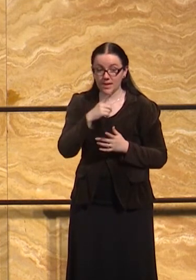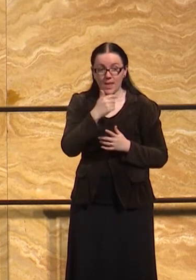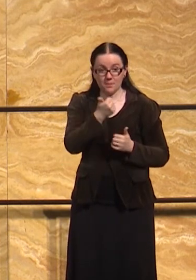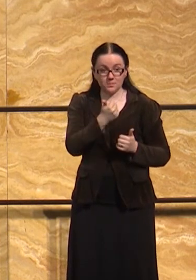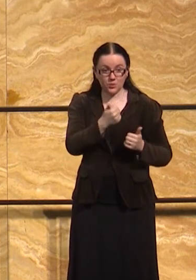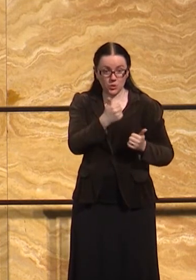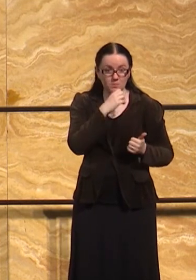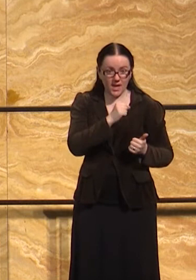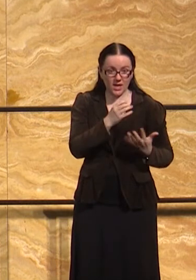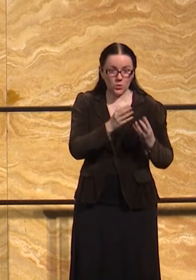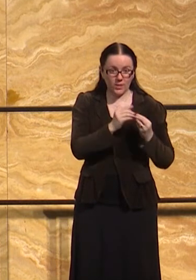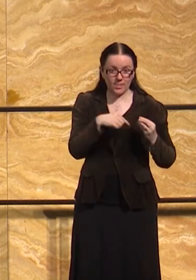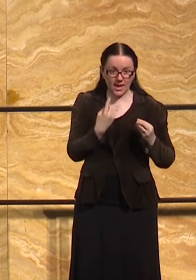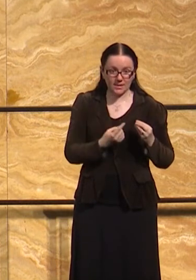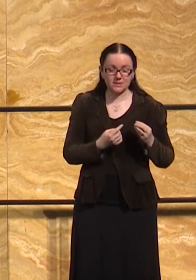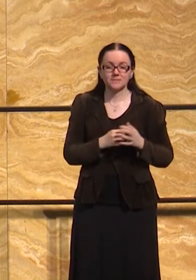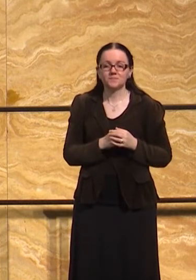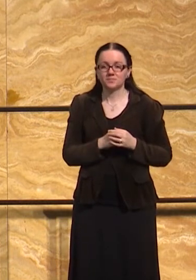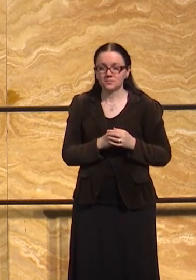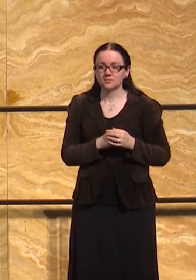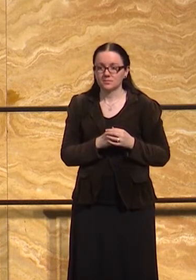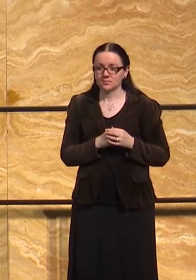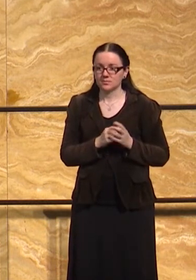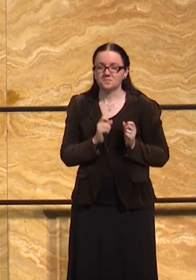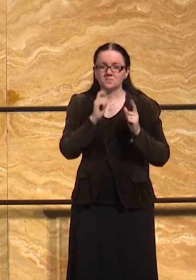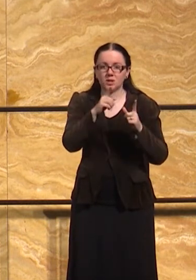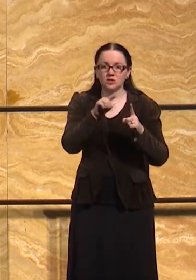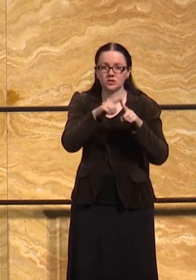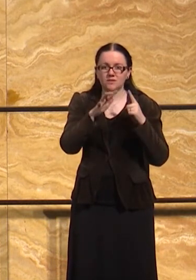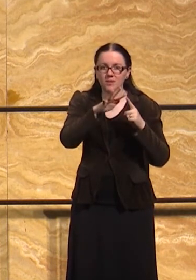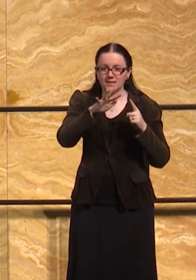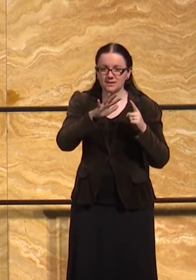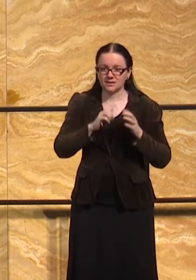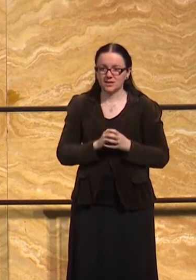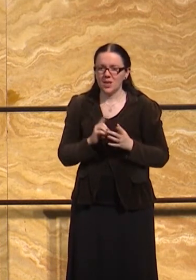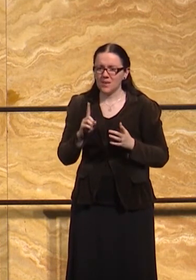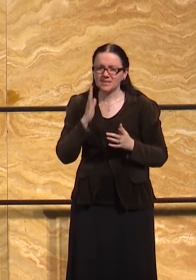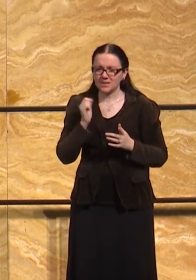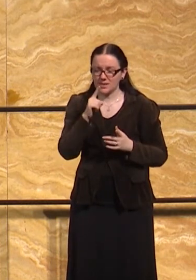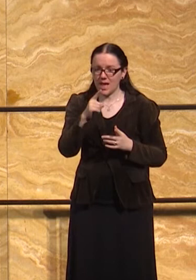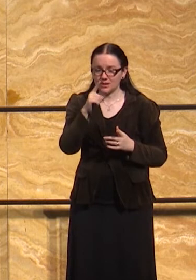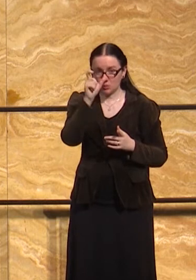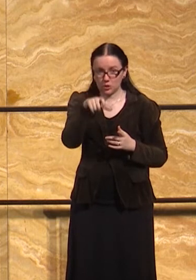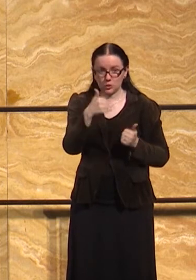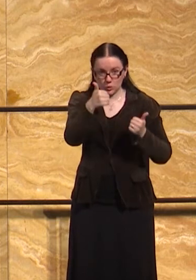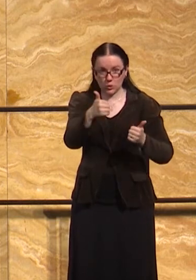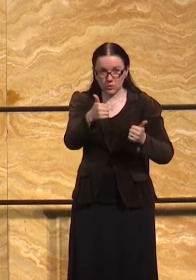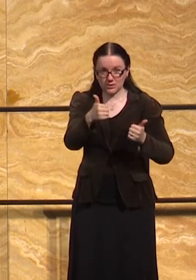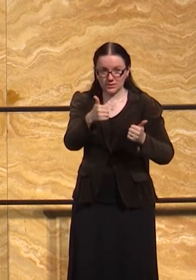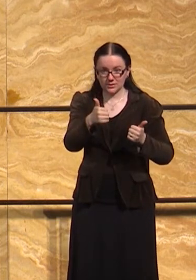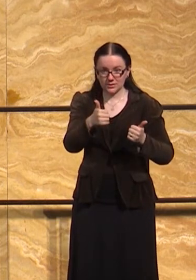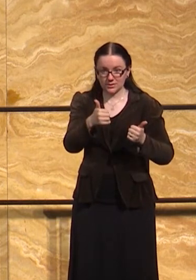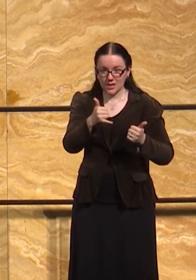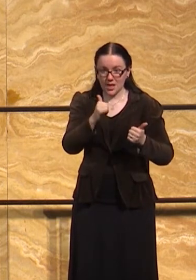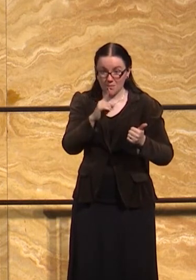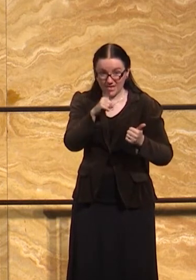in UNDP, or we went to Oxford, or he went to this other place. No matter how good that guy is, he may not